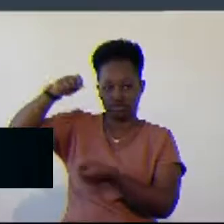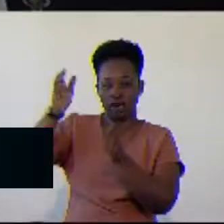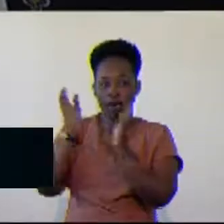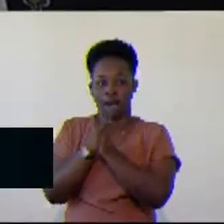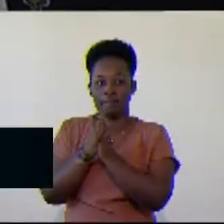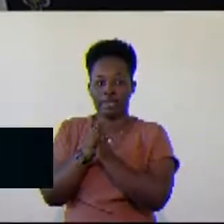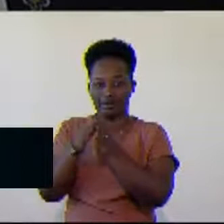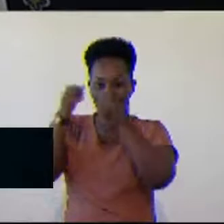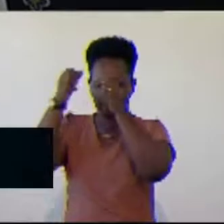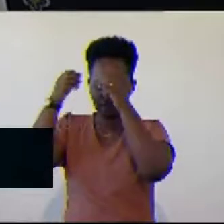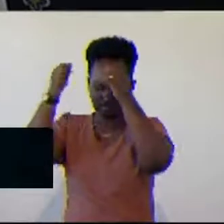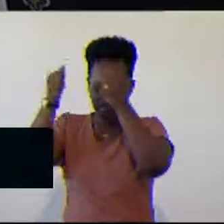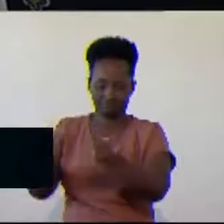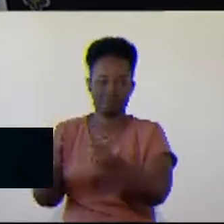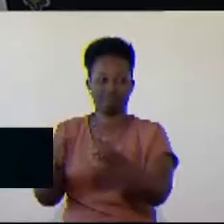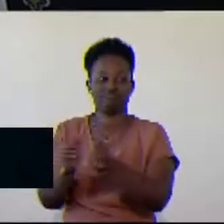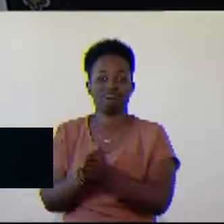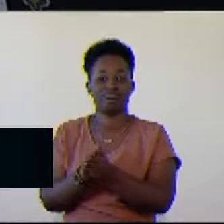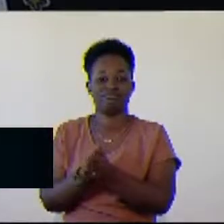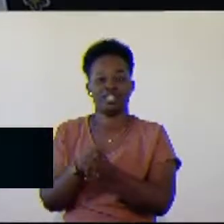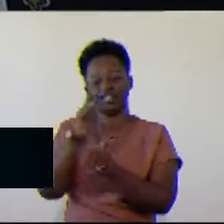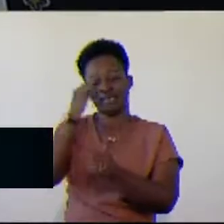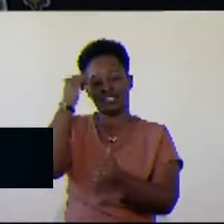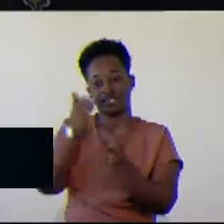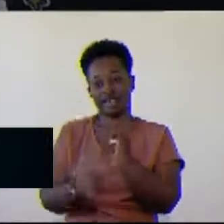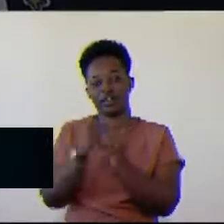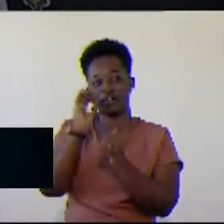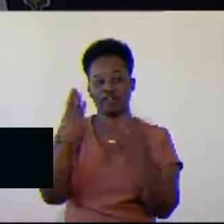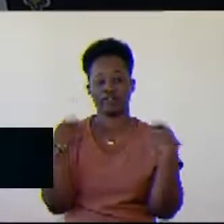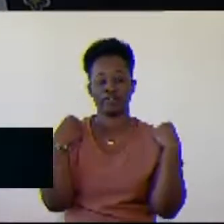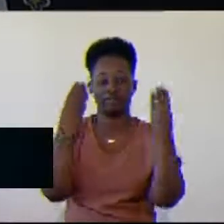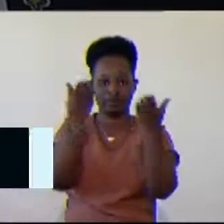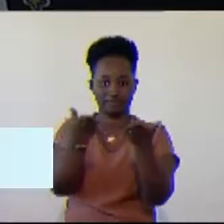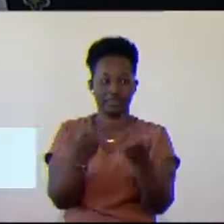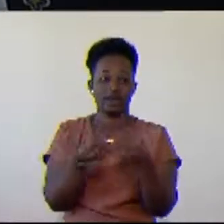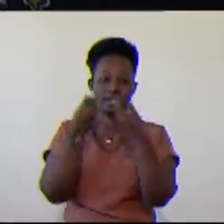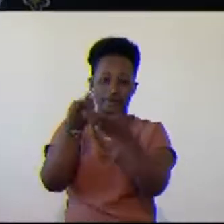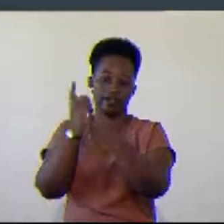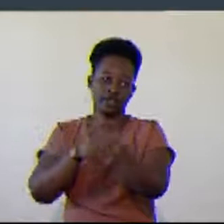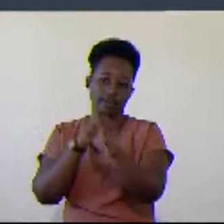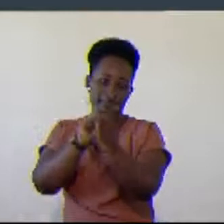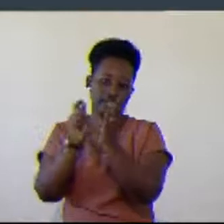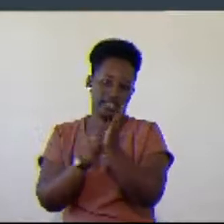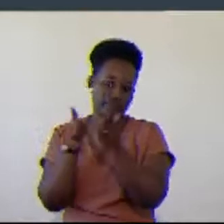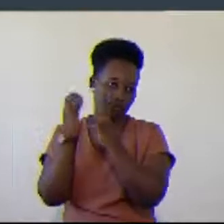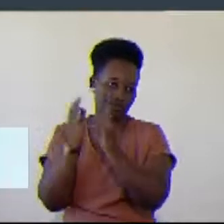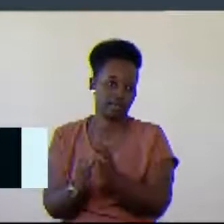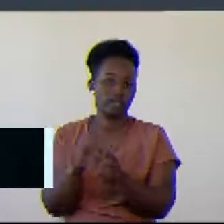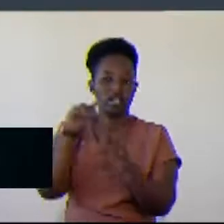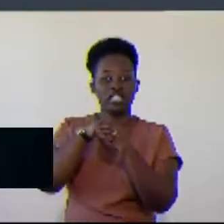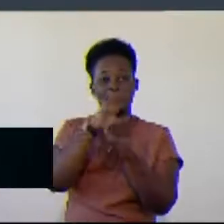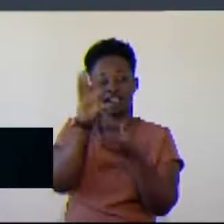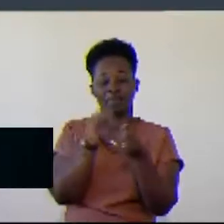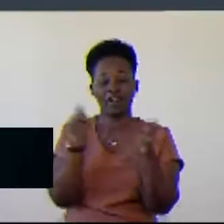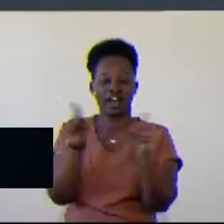retort stand. That is the end of your assignment. I will give you time to take notes on that. So in summary, as